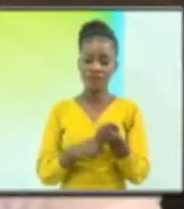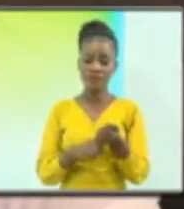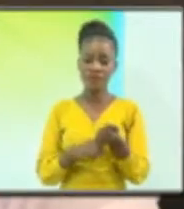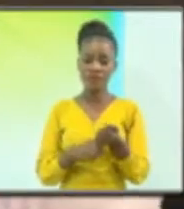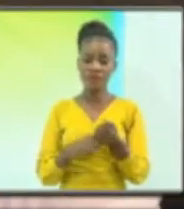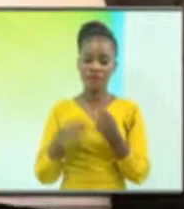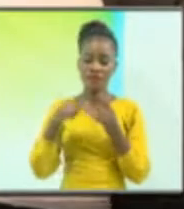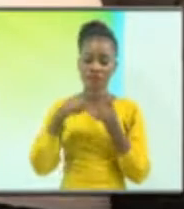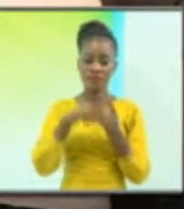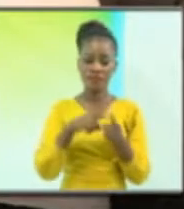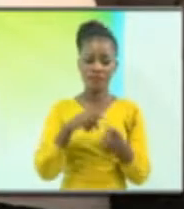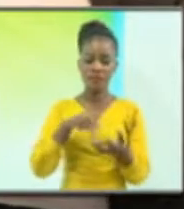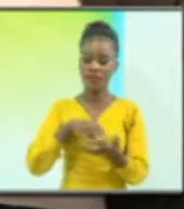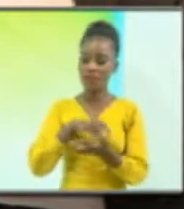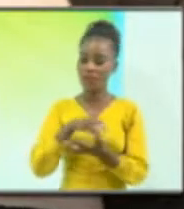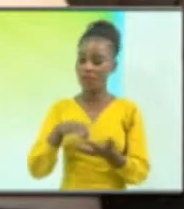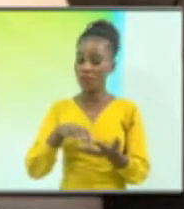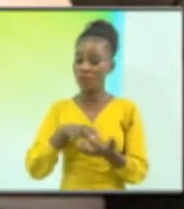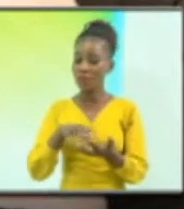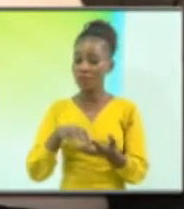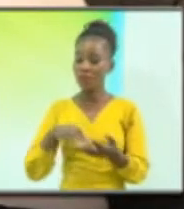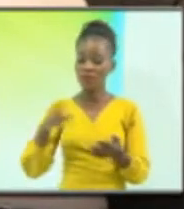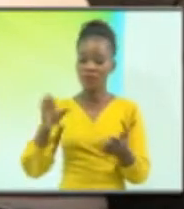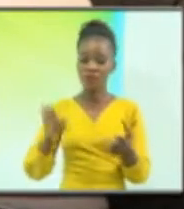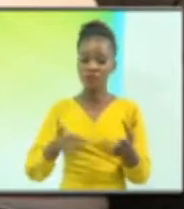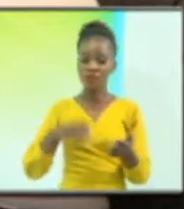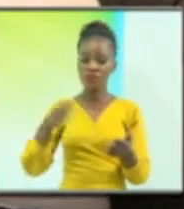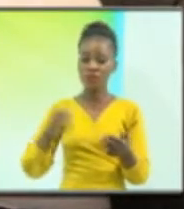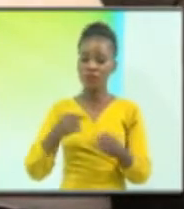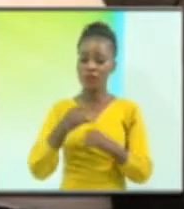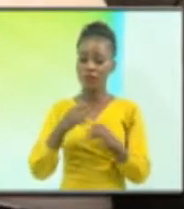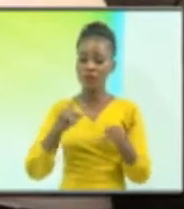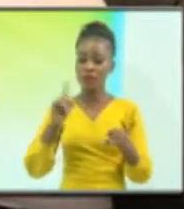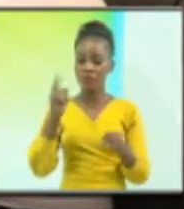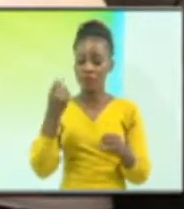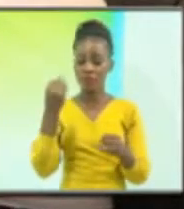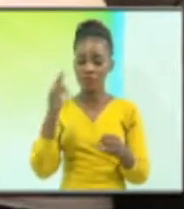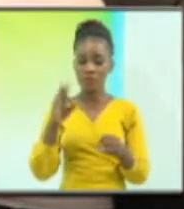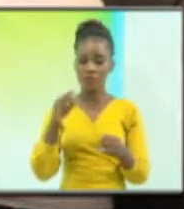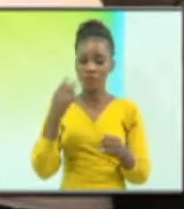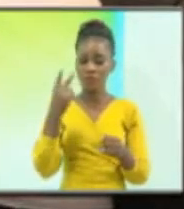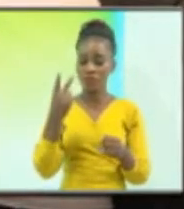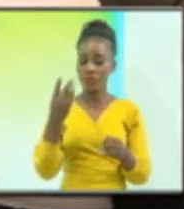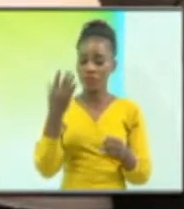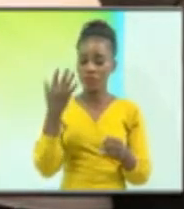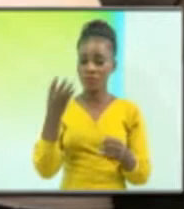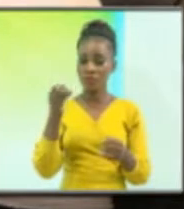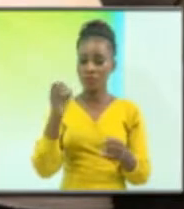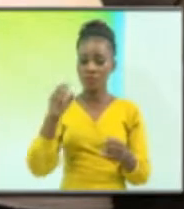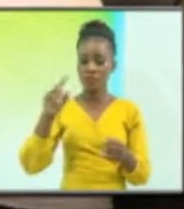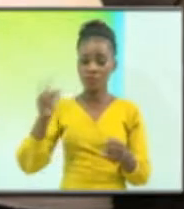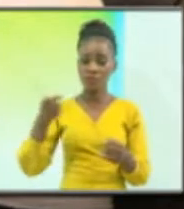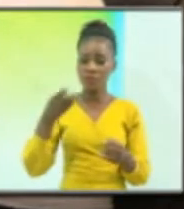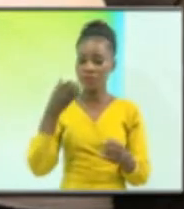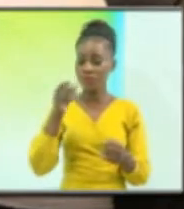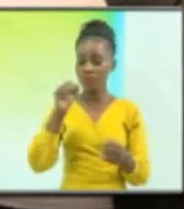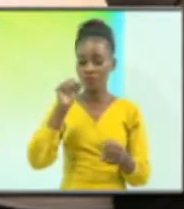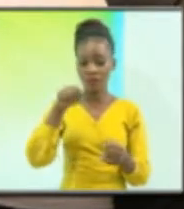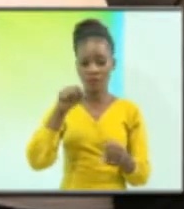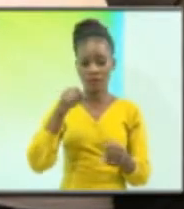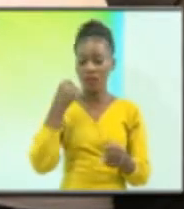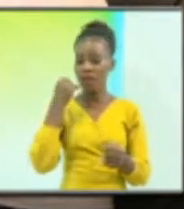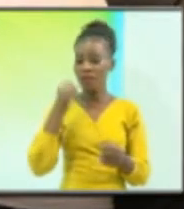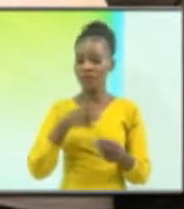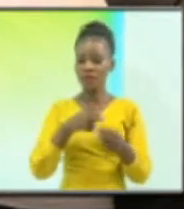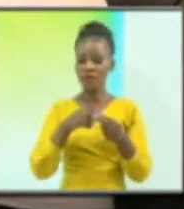That's a contradiction. A sweeper should have gone for the first one at 250,000. Regarded as a diplomat. Even if you